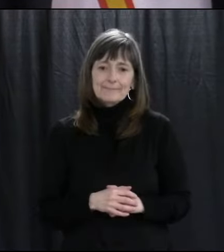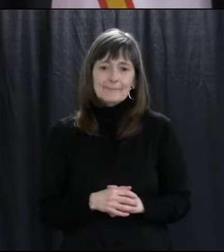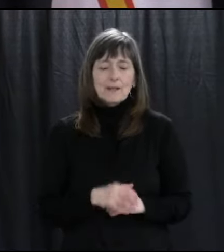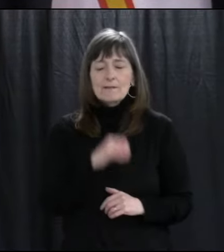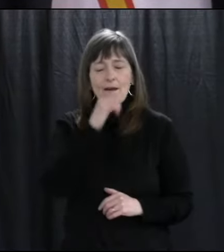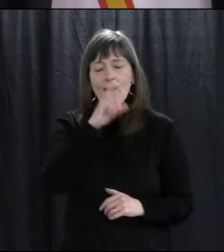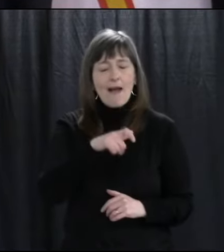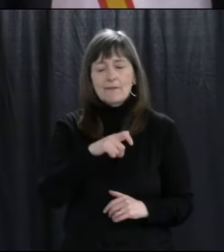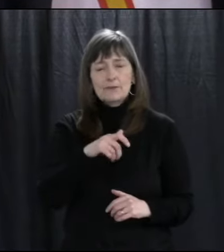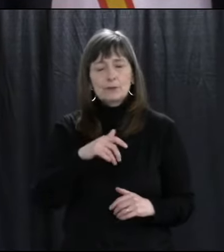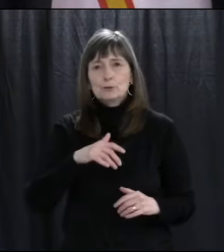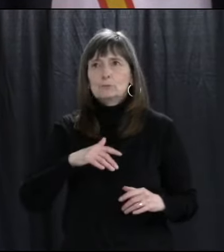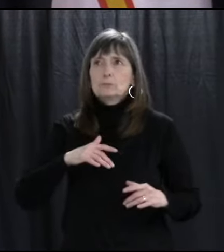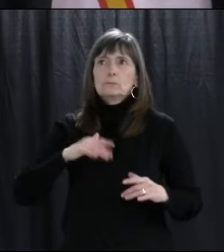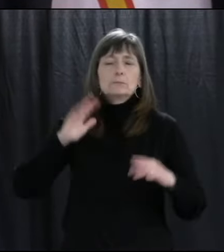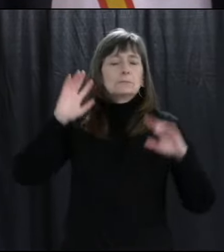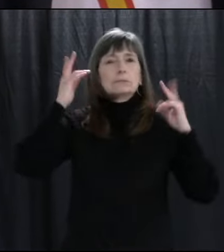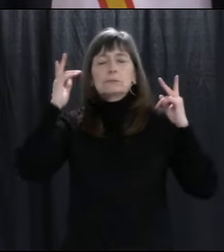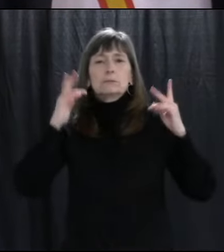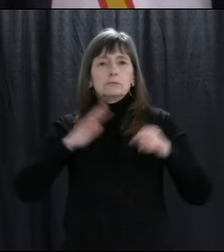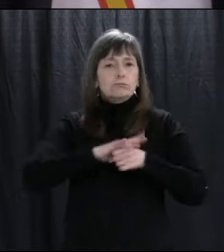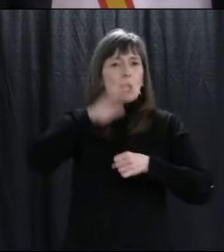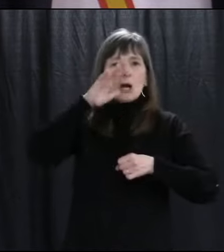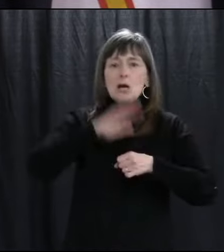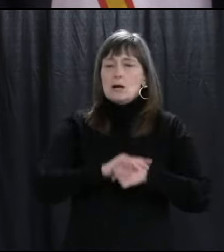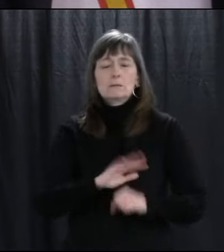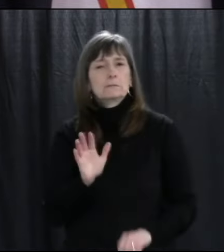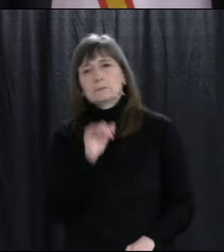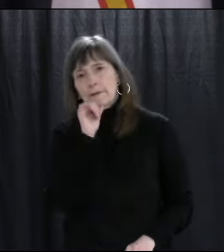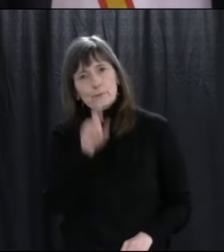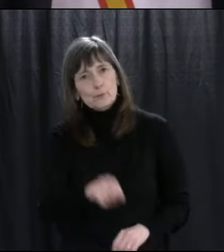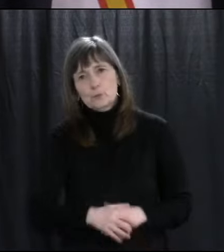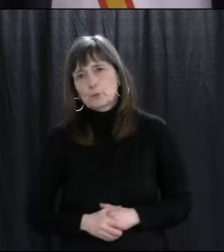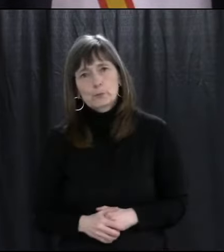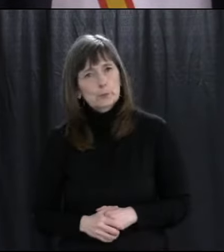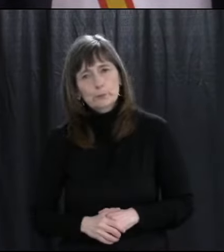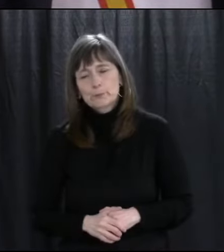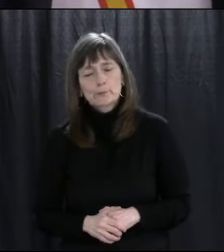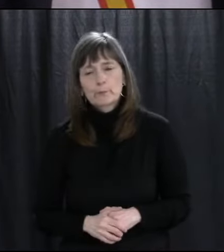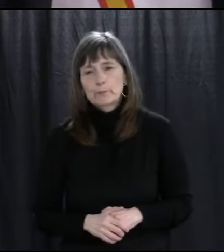to be alarmist about it. Thank you.